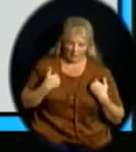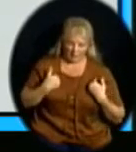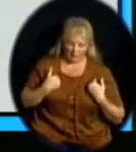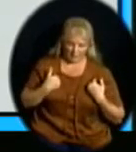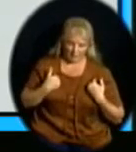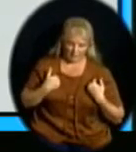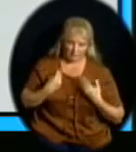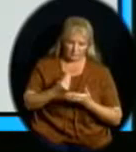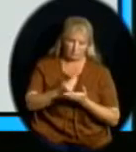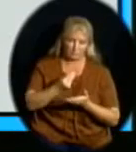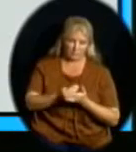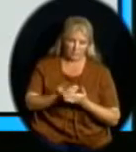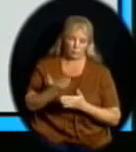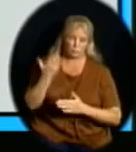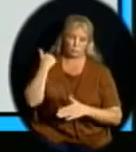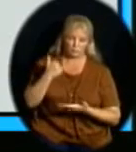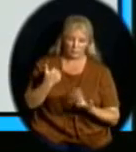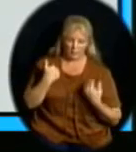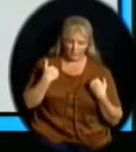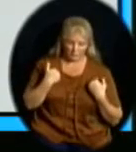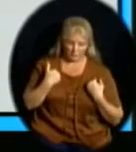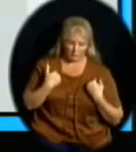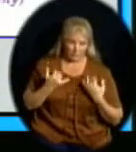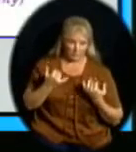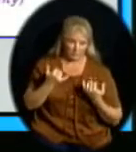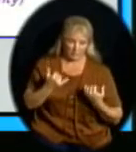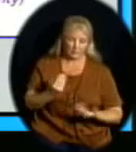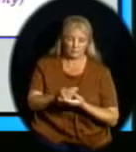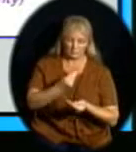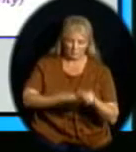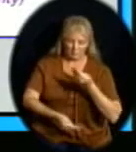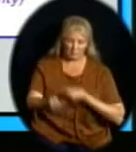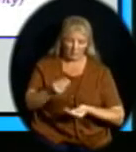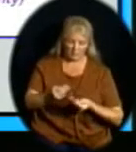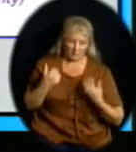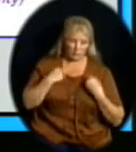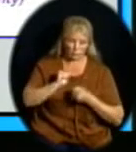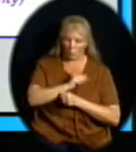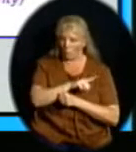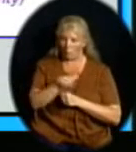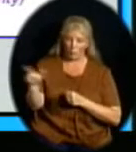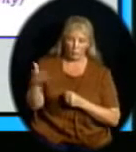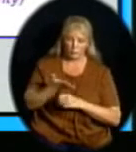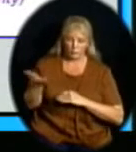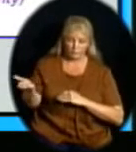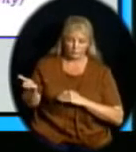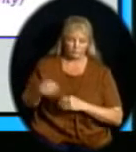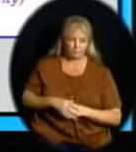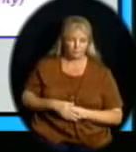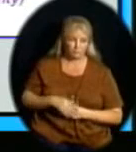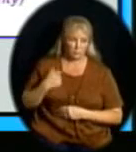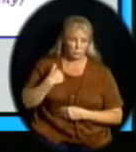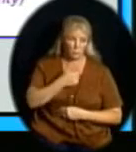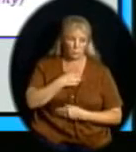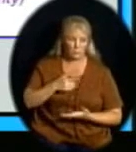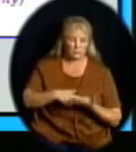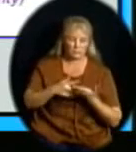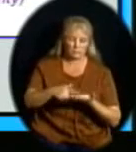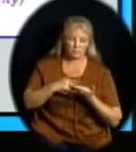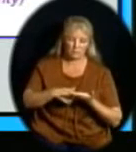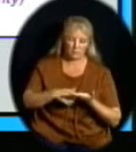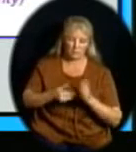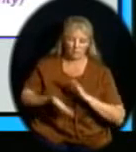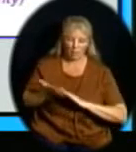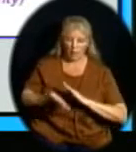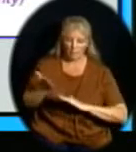that you'll be looking at this evening for approval, provides all of these things. We've talked about the operating funds. There are 6